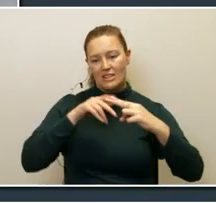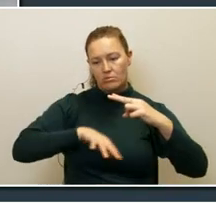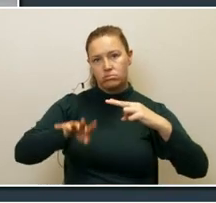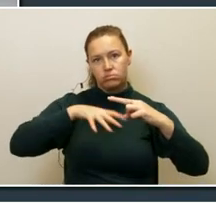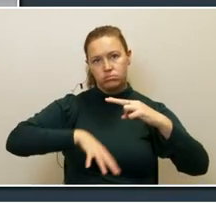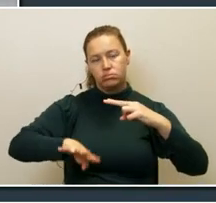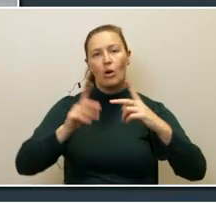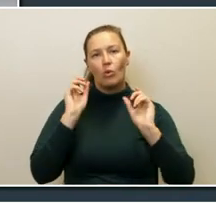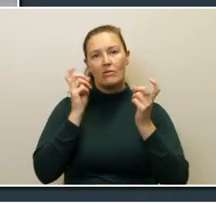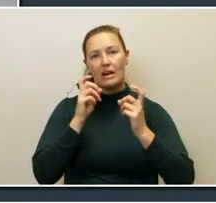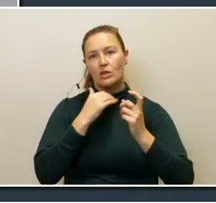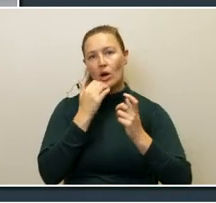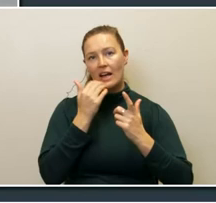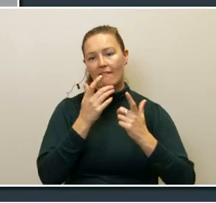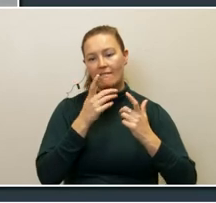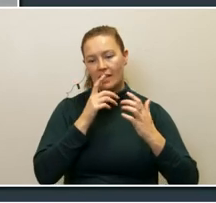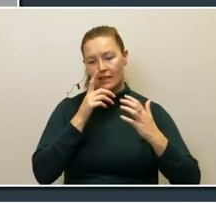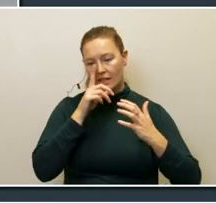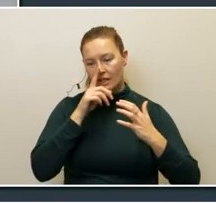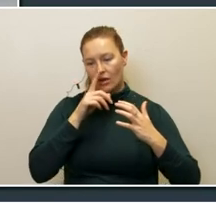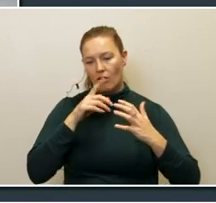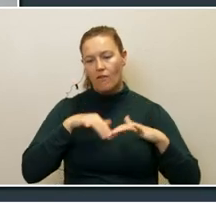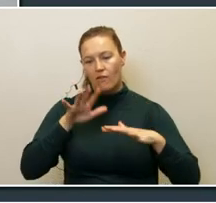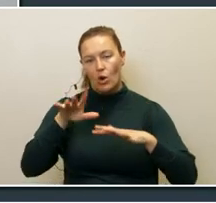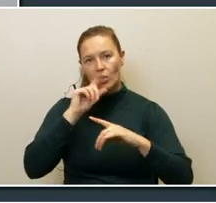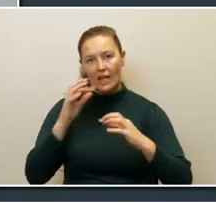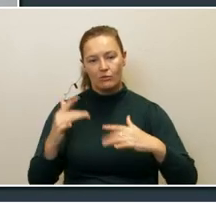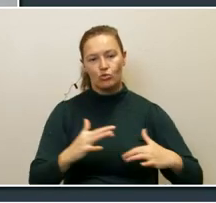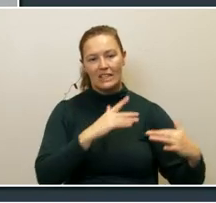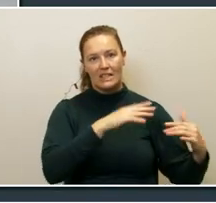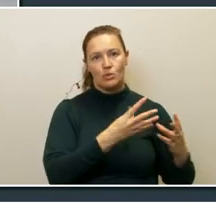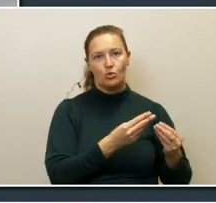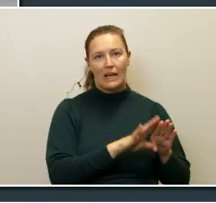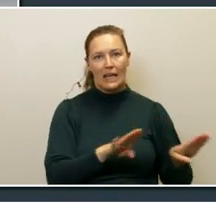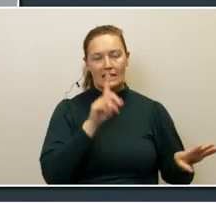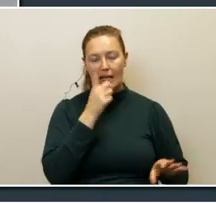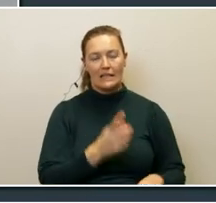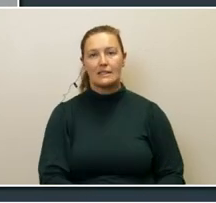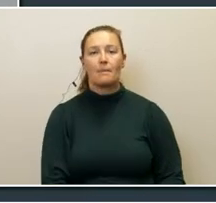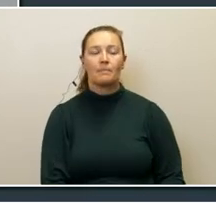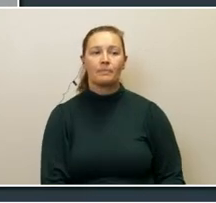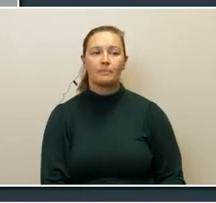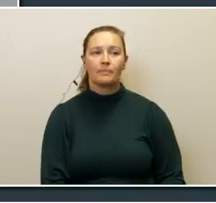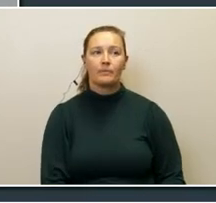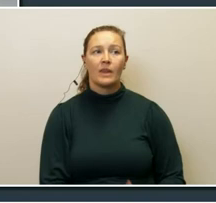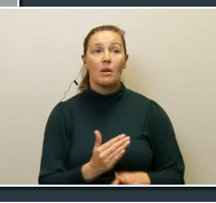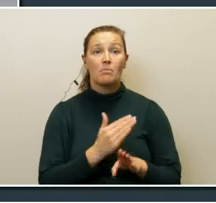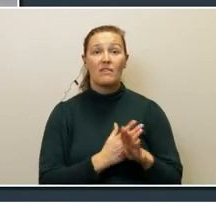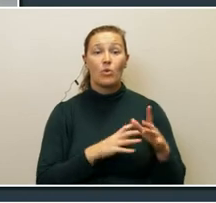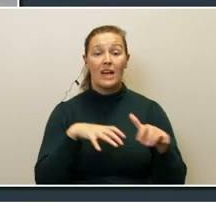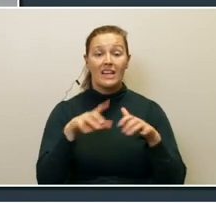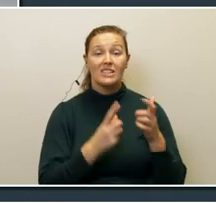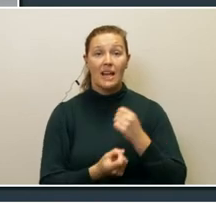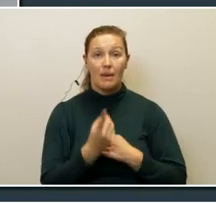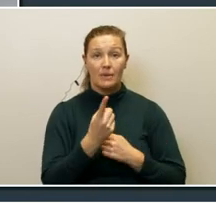tidal flow will be able to reach the newly proposed area of wetland. So before any action with